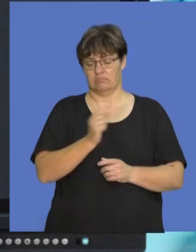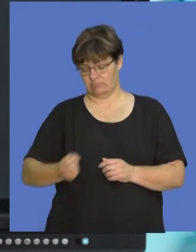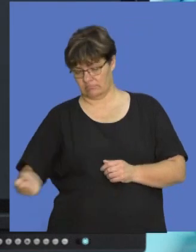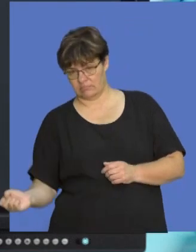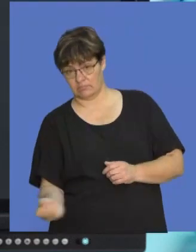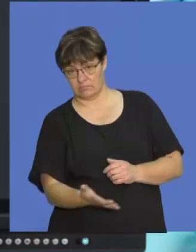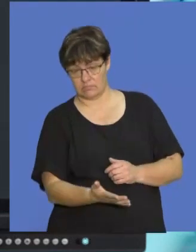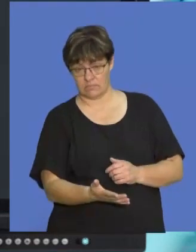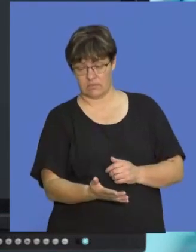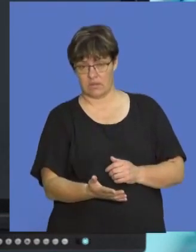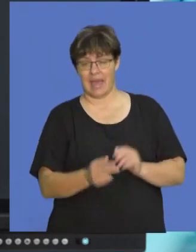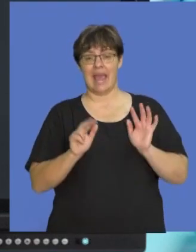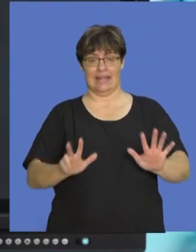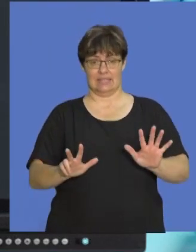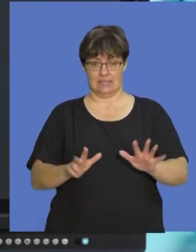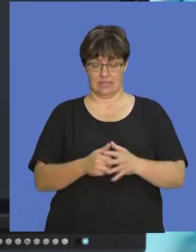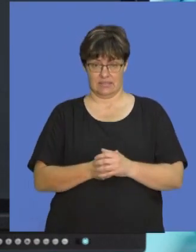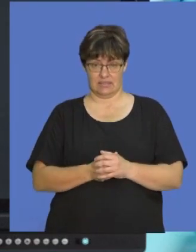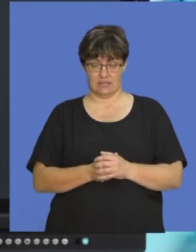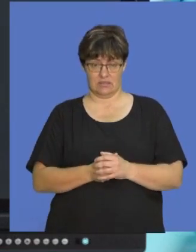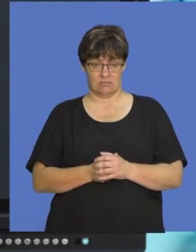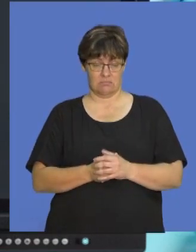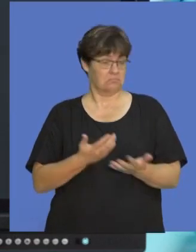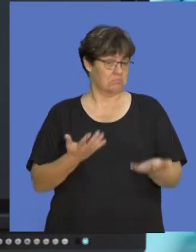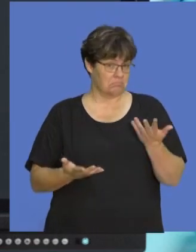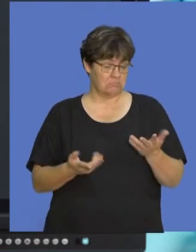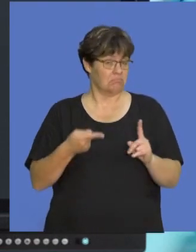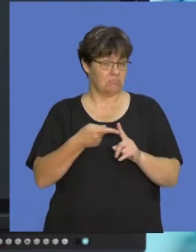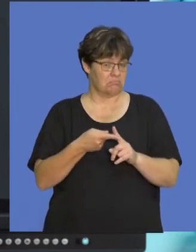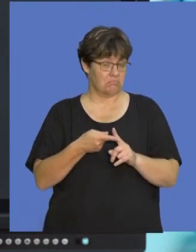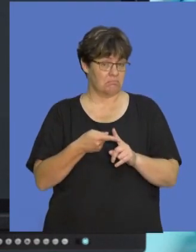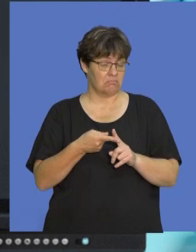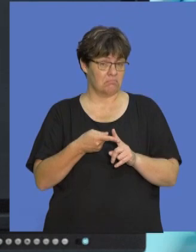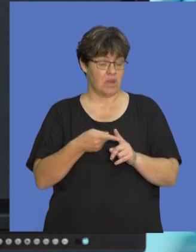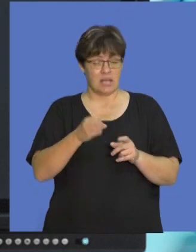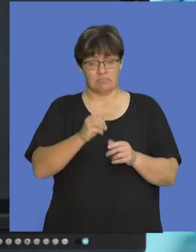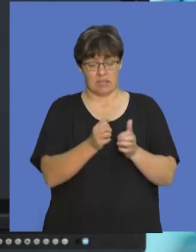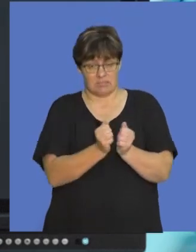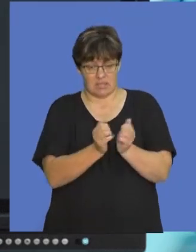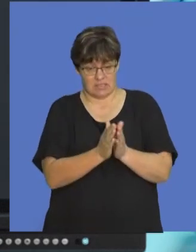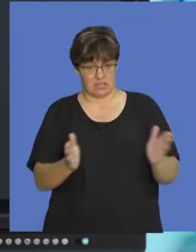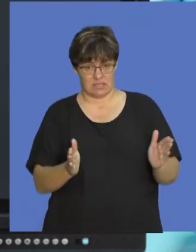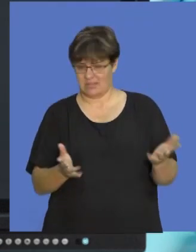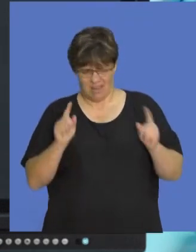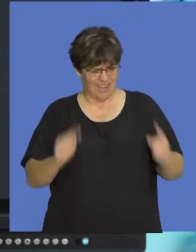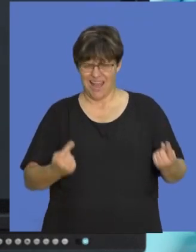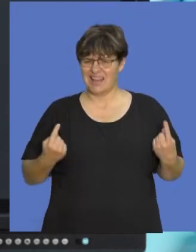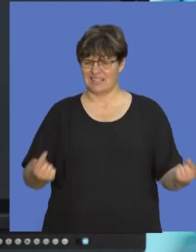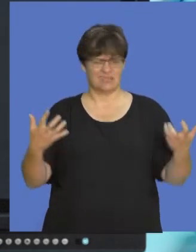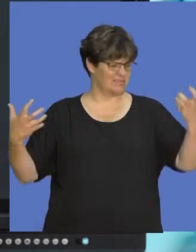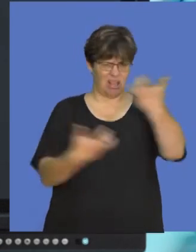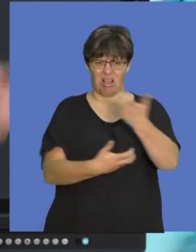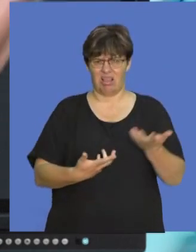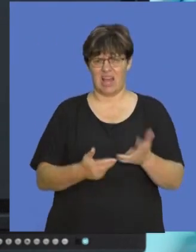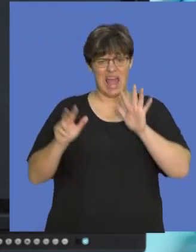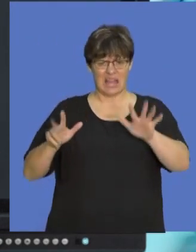rolled a die and they got 8, could it be in this sample space? Well, no, it can't be